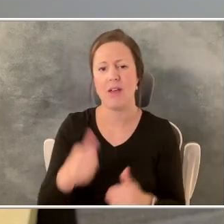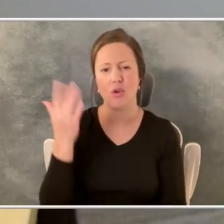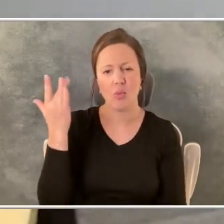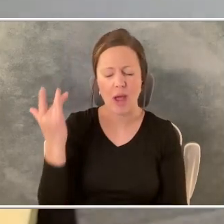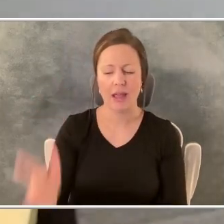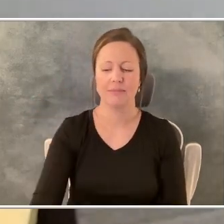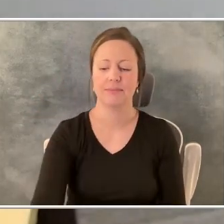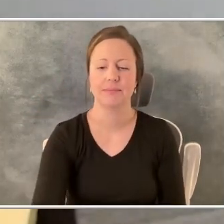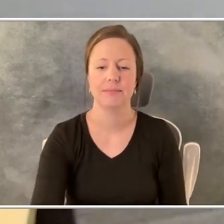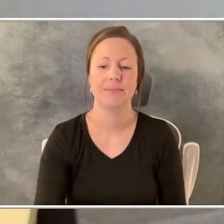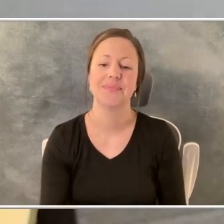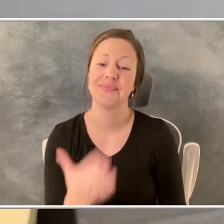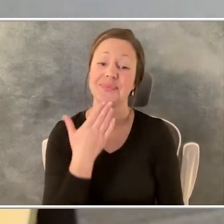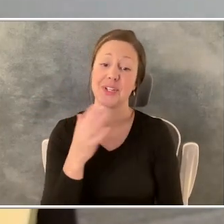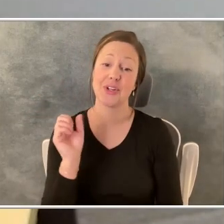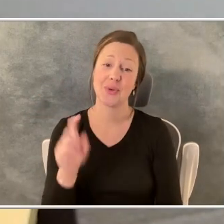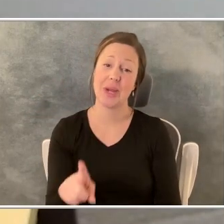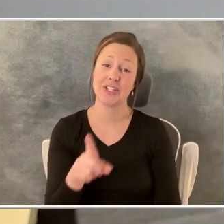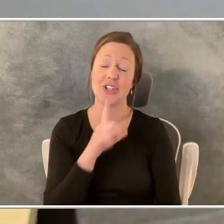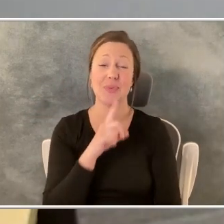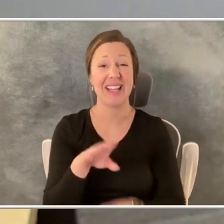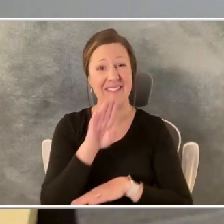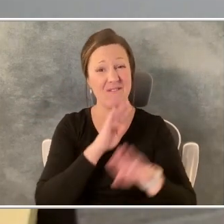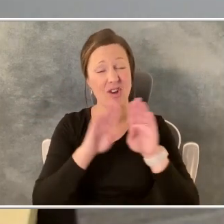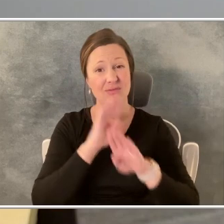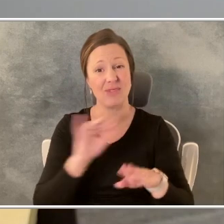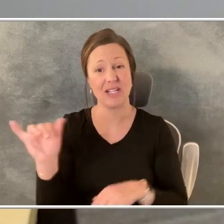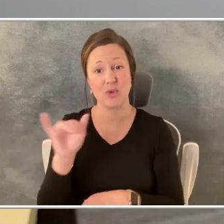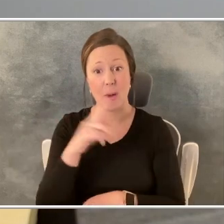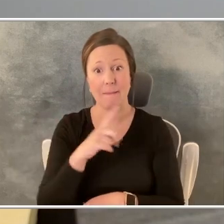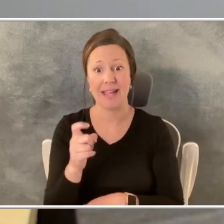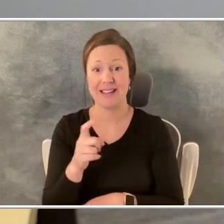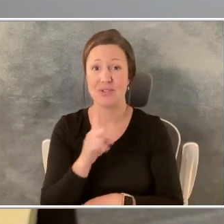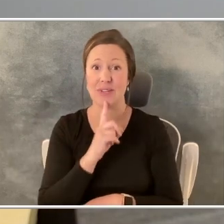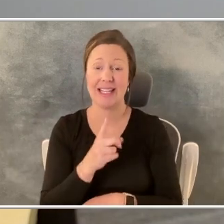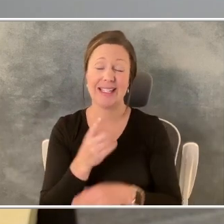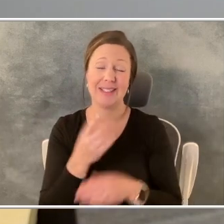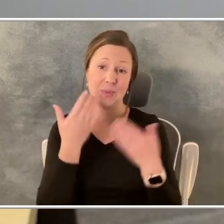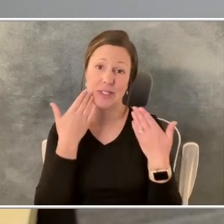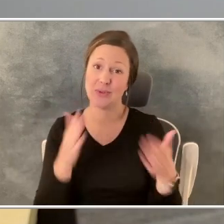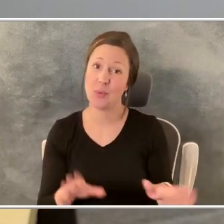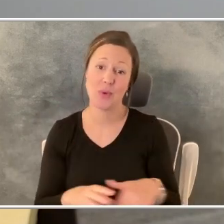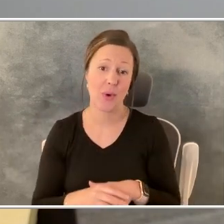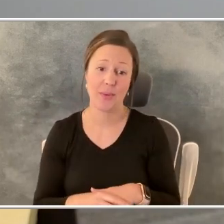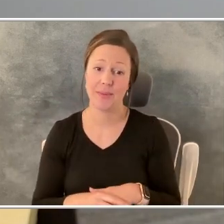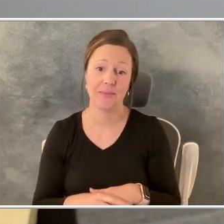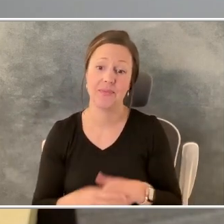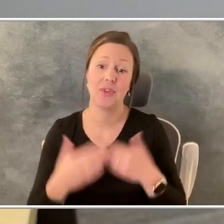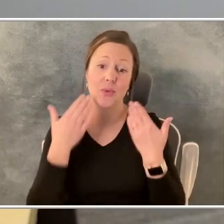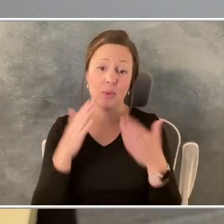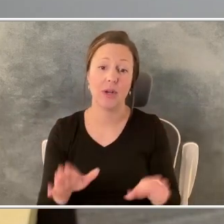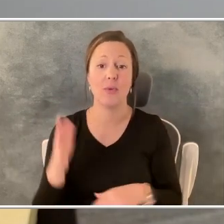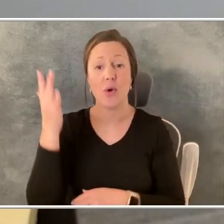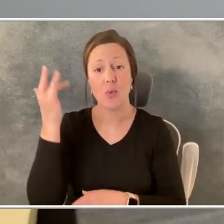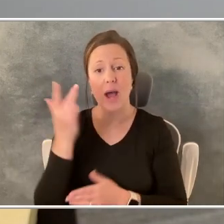question, and it's a very frustrating question sometimes because we do not really know, why some women suffer